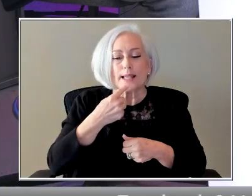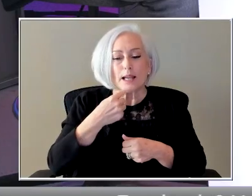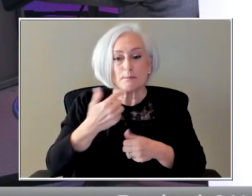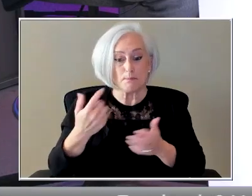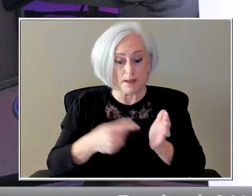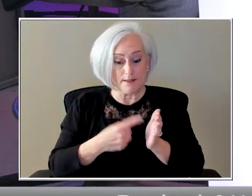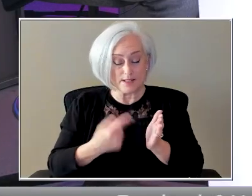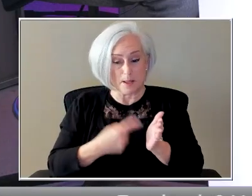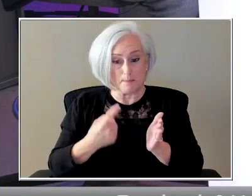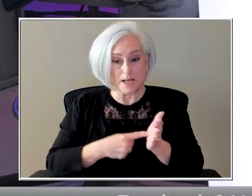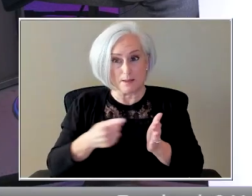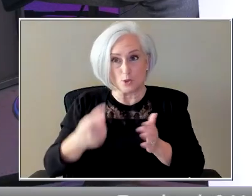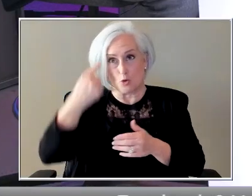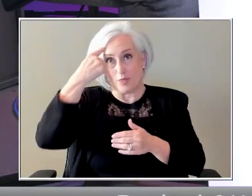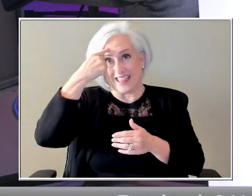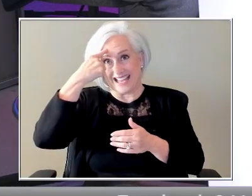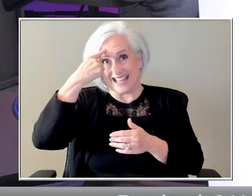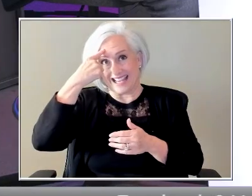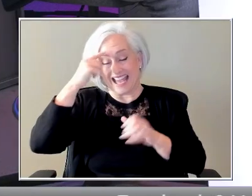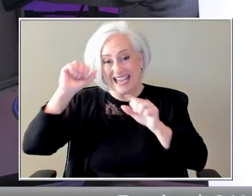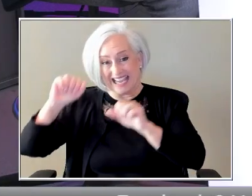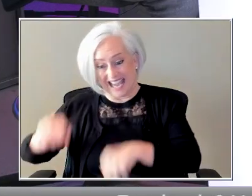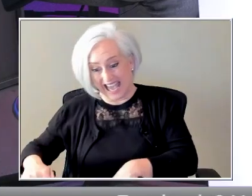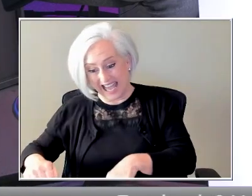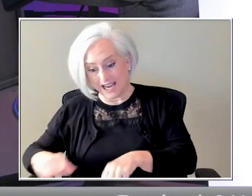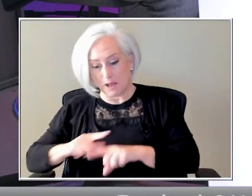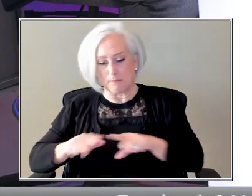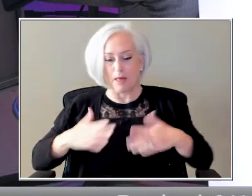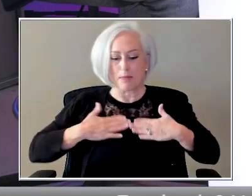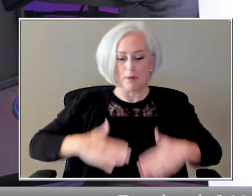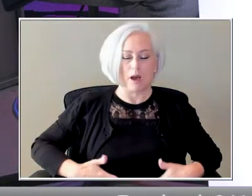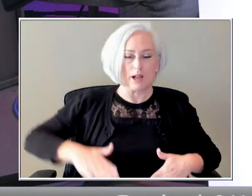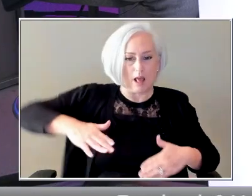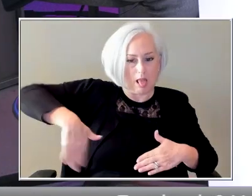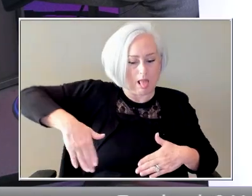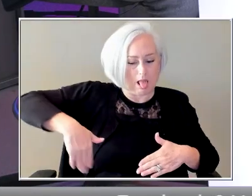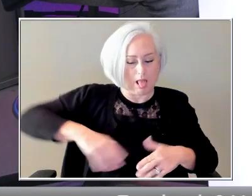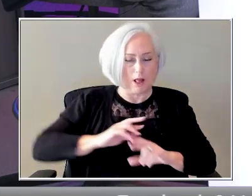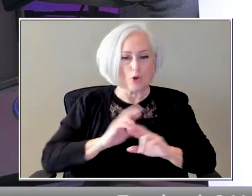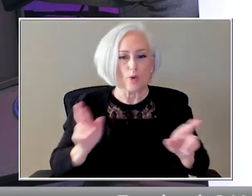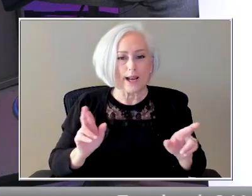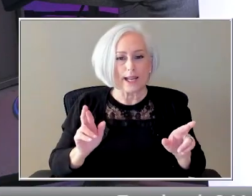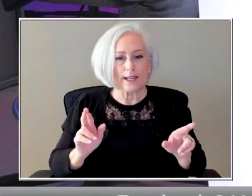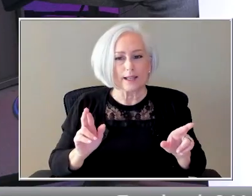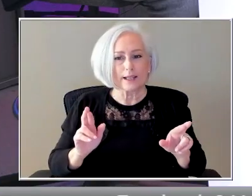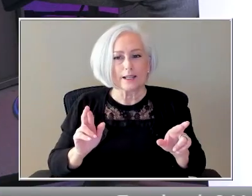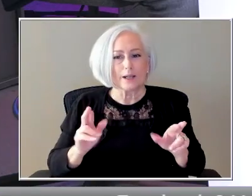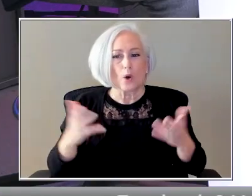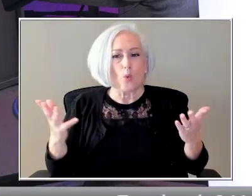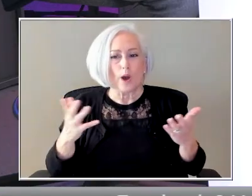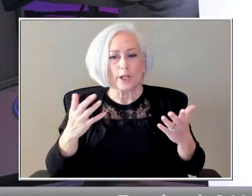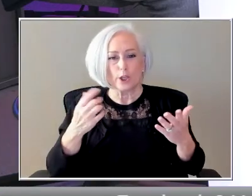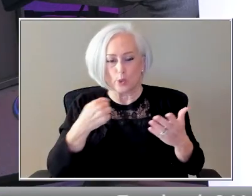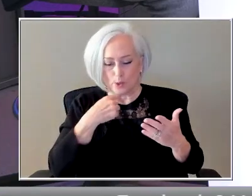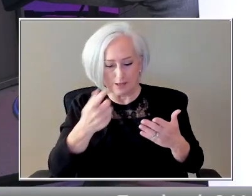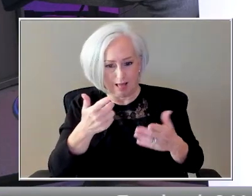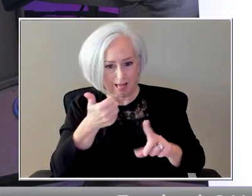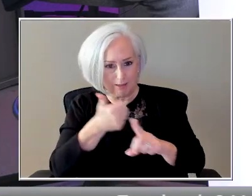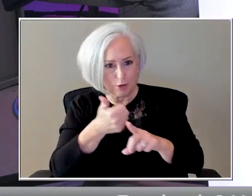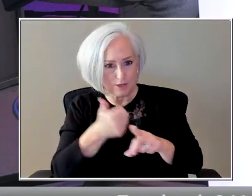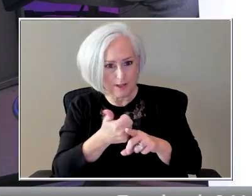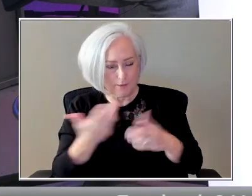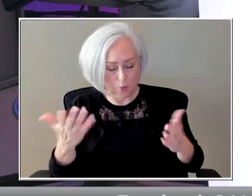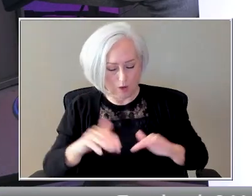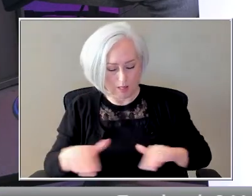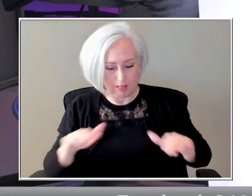yourself how hard to push when you're recovering from a surgery like this? It must be hard. How do you know what level is right?